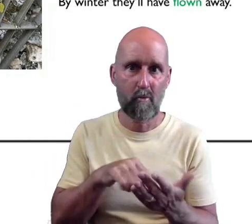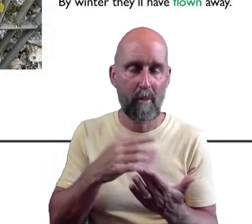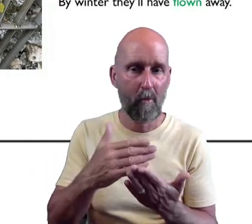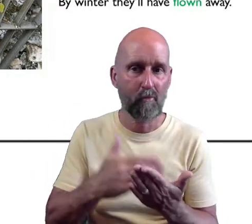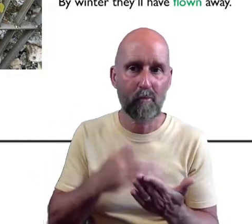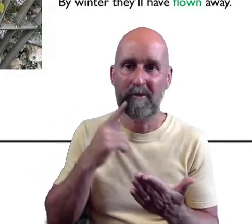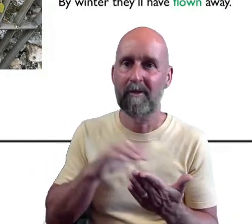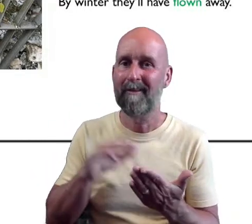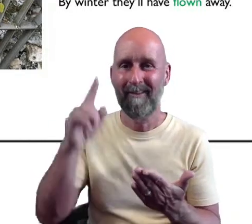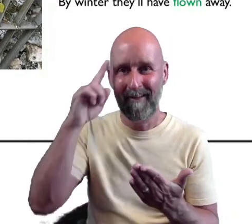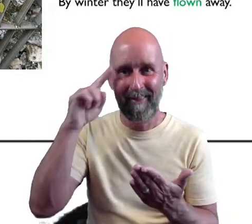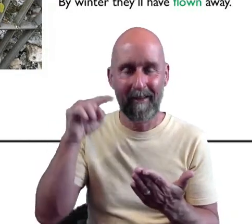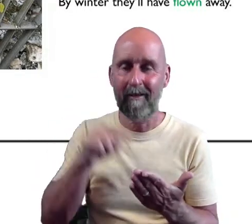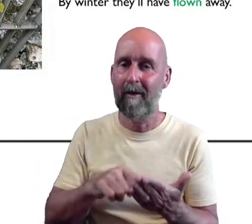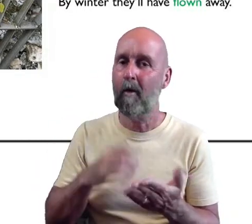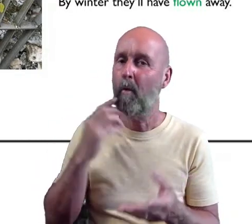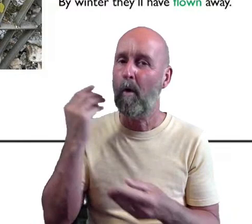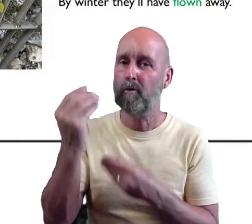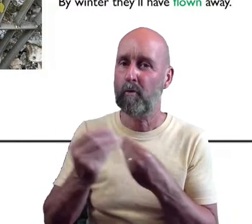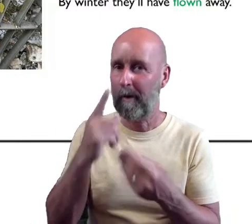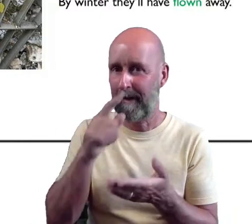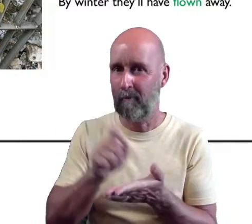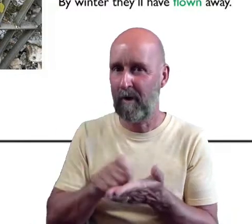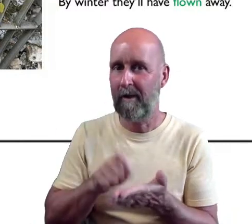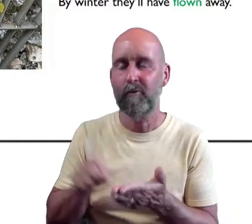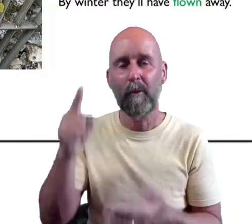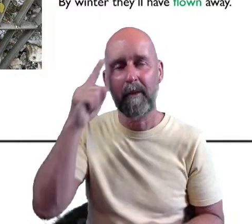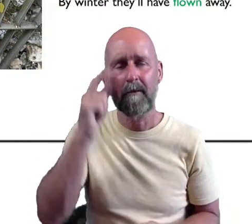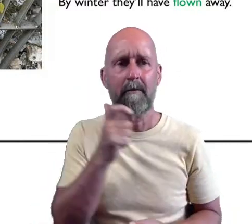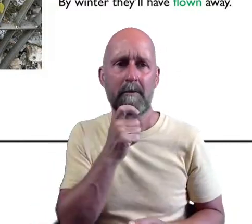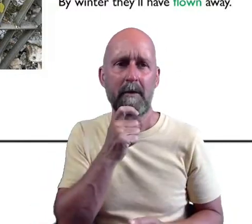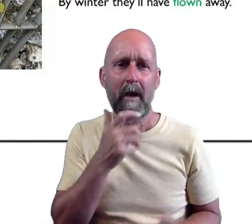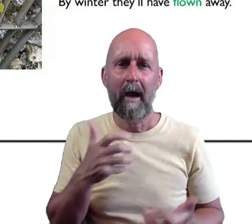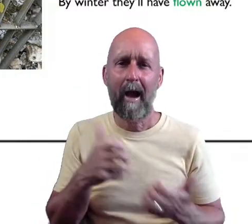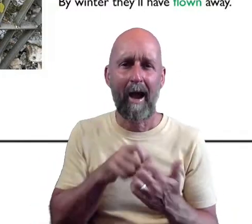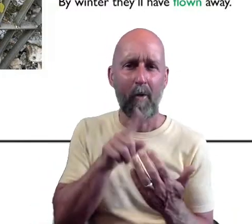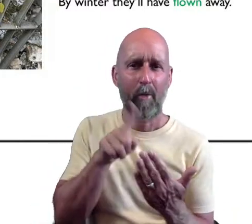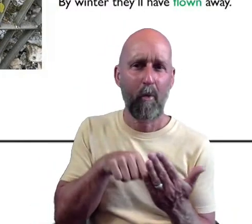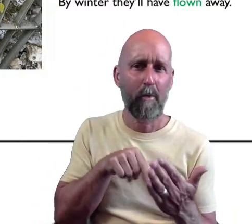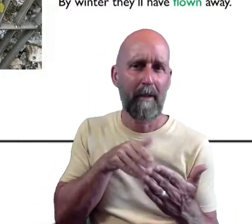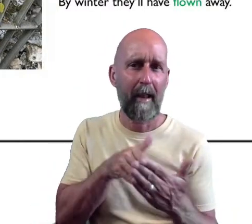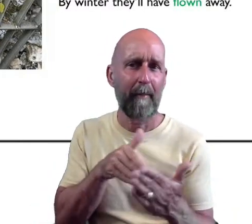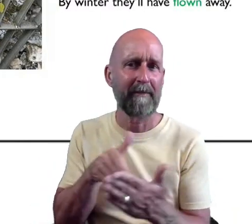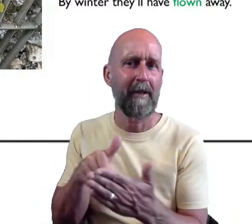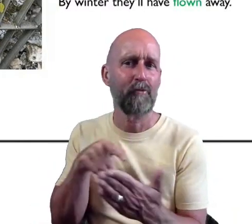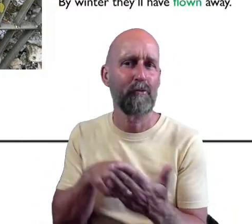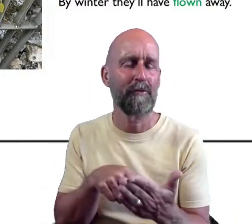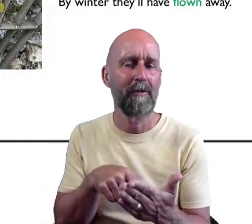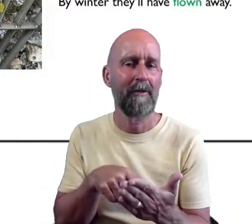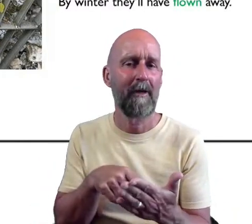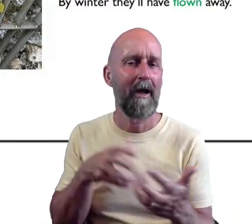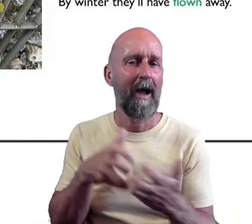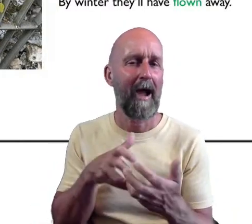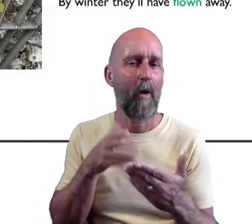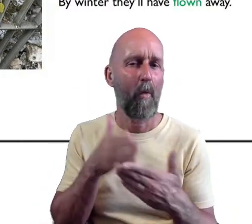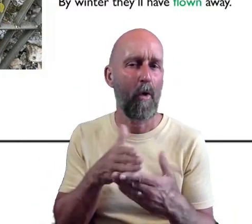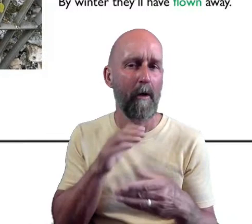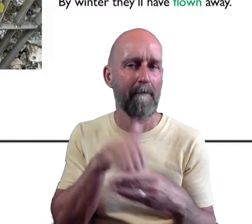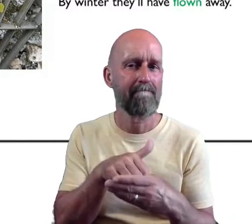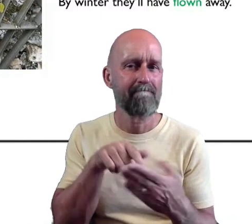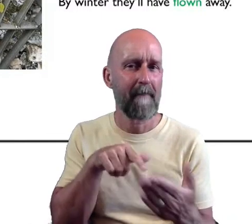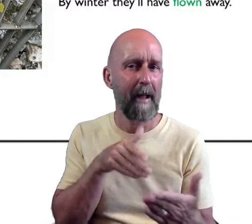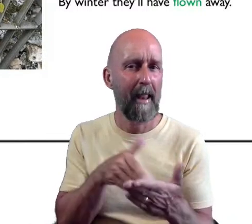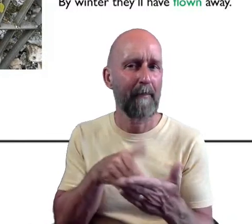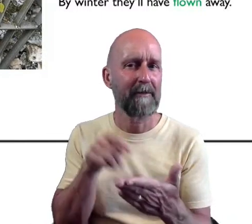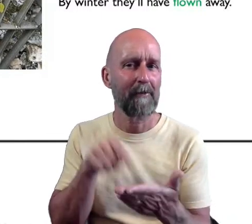thinking what story can I write? You end up thinking, how can I use these limitations or how can I work within these limitations to create something